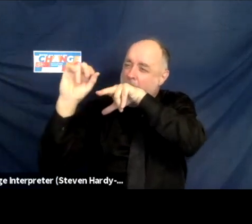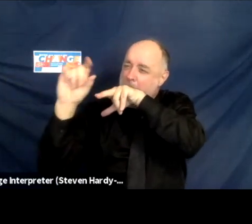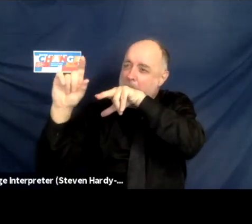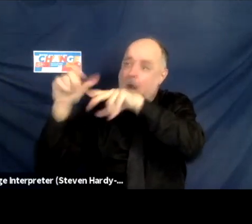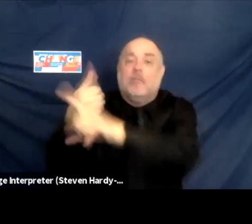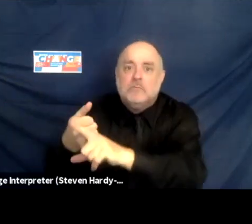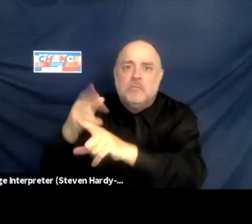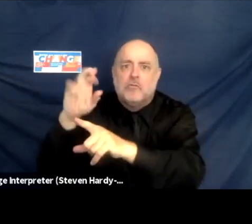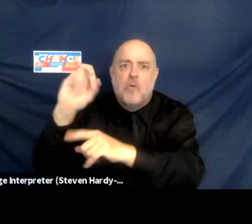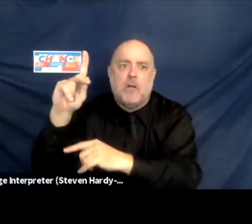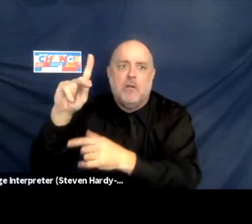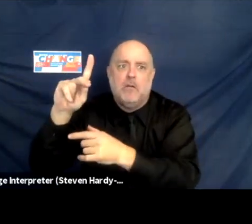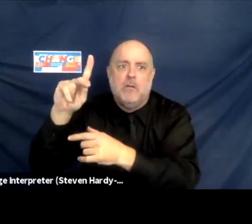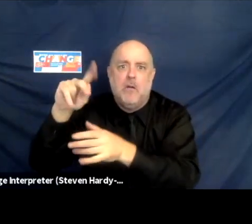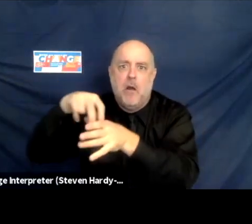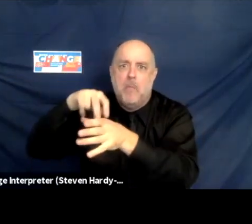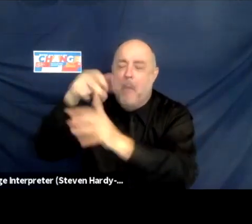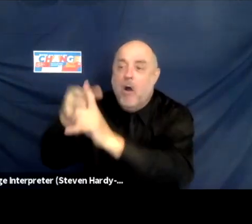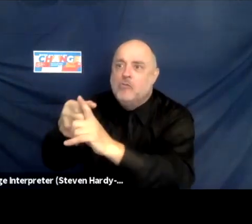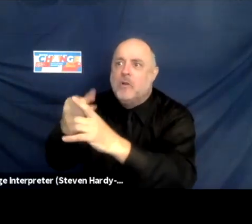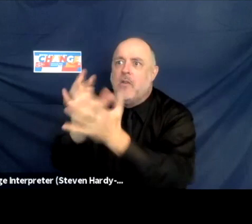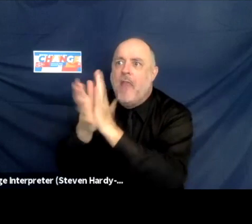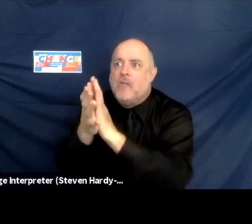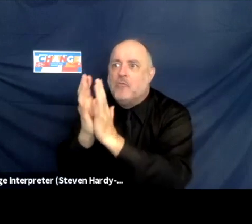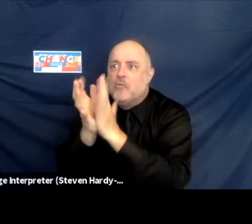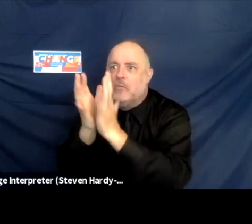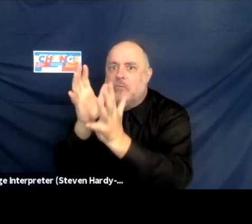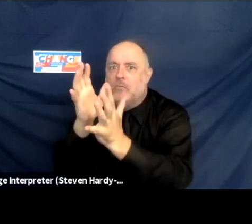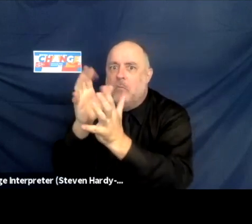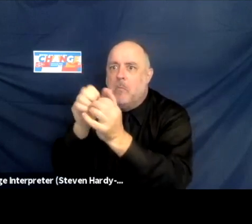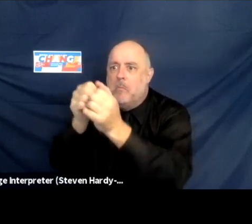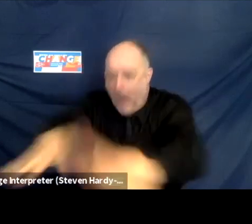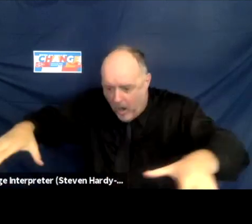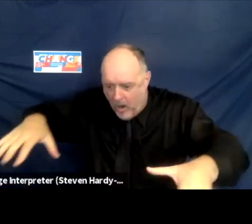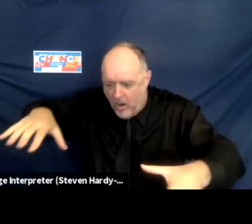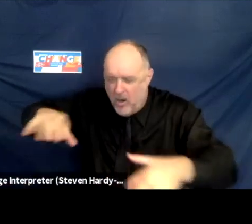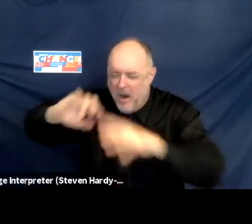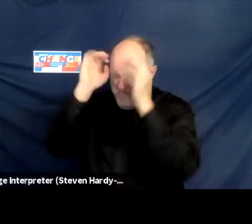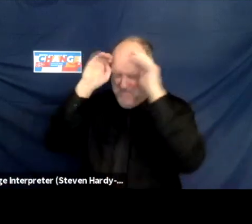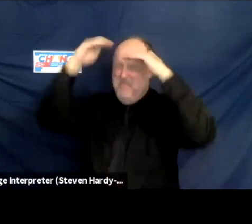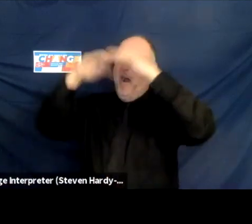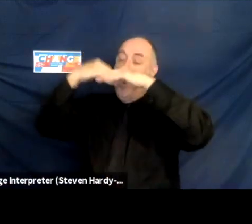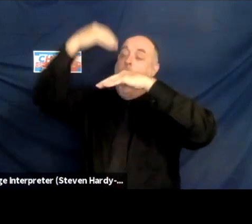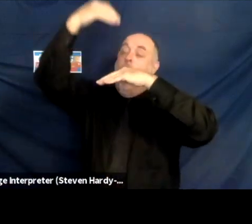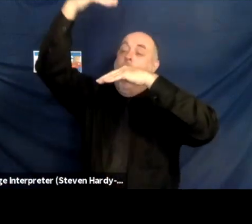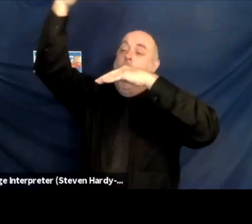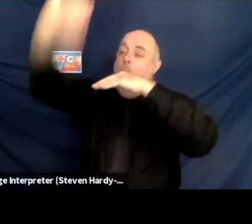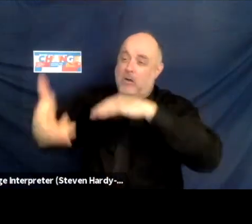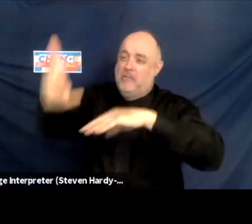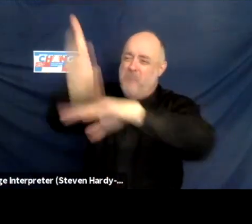a rock right in the middle of the Brown Lane and lost control of the bike. headfirst into a parked car,